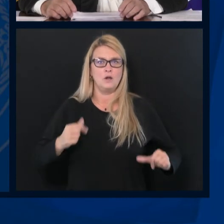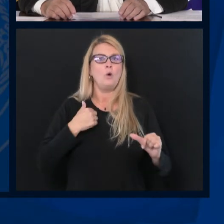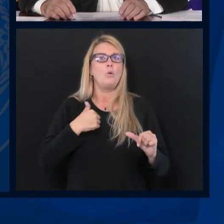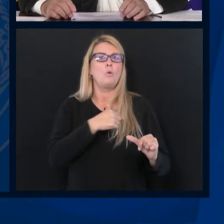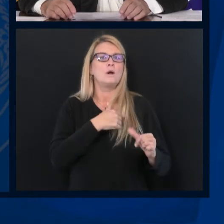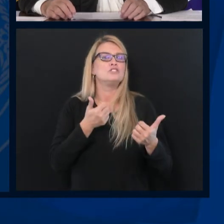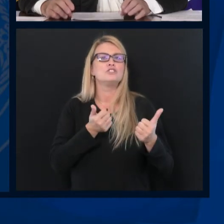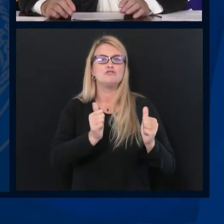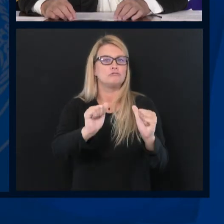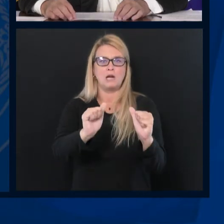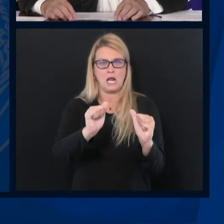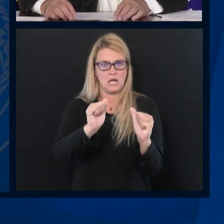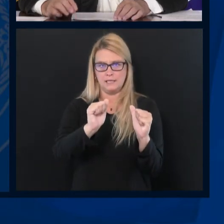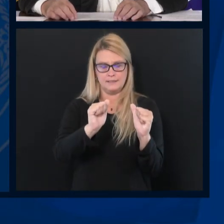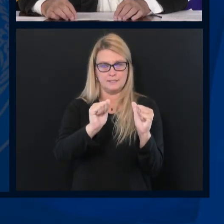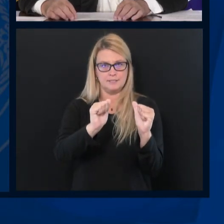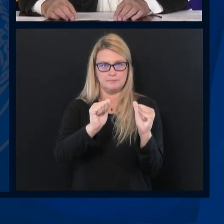not